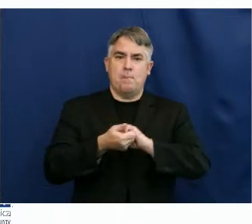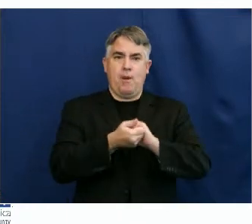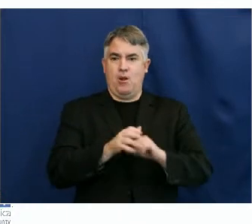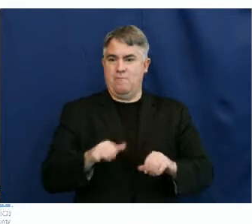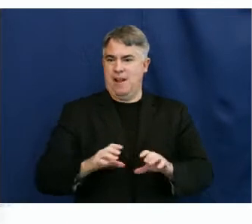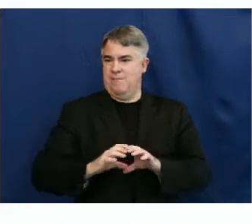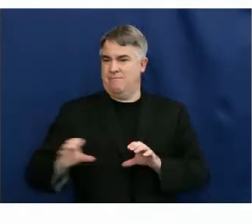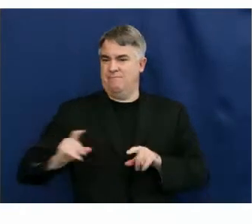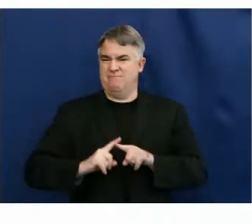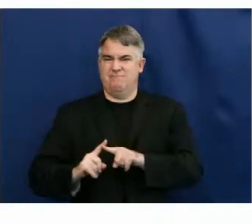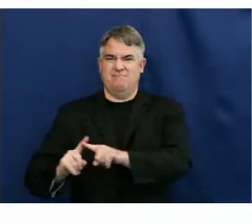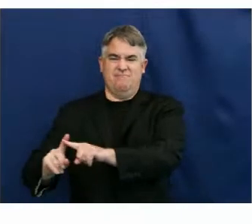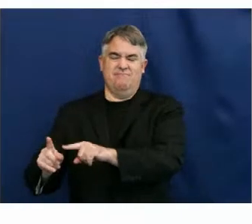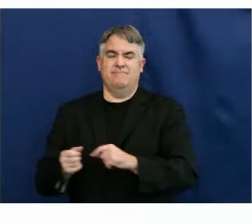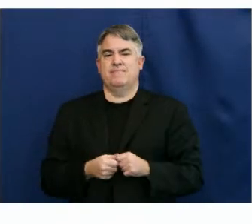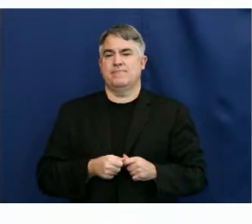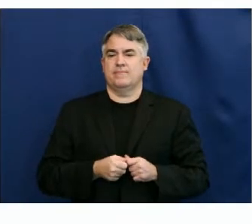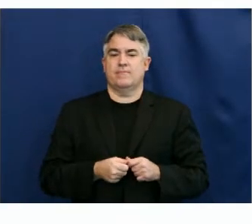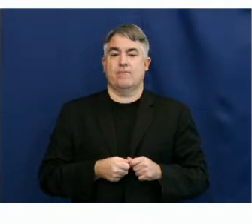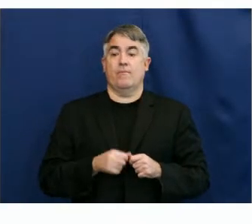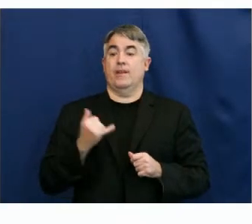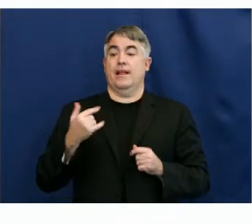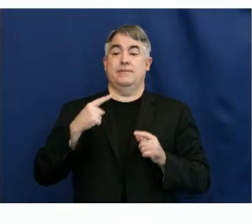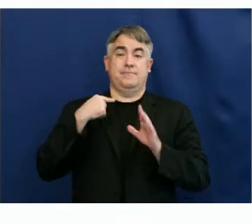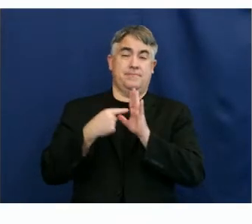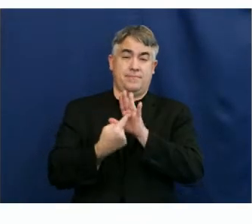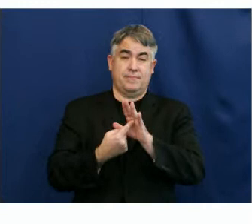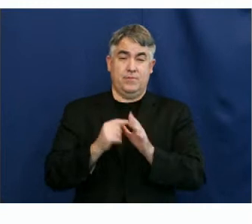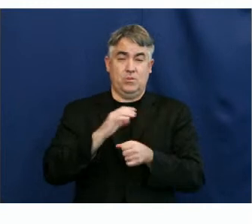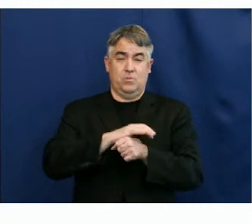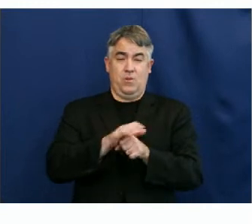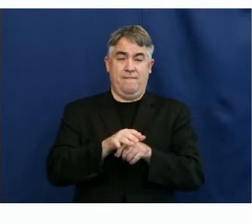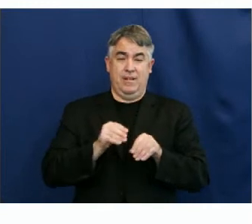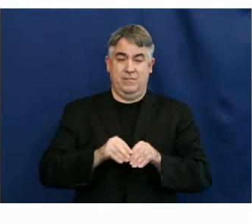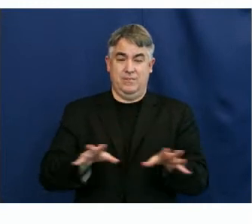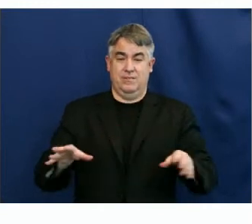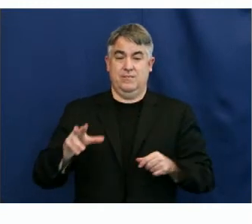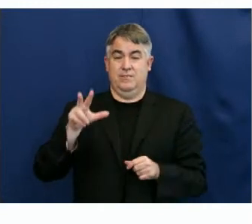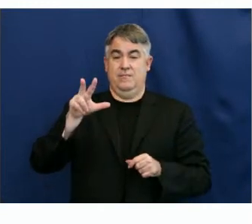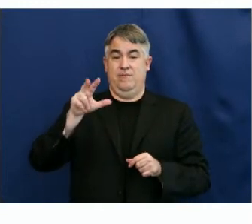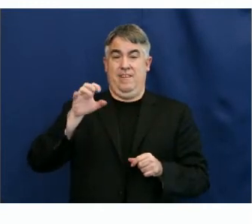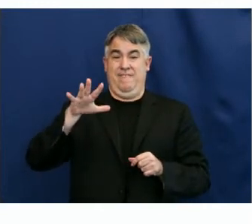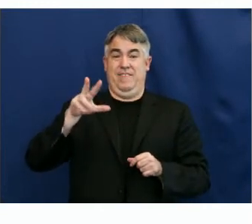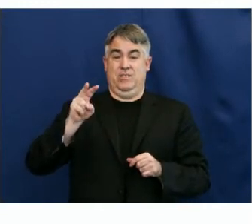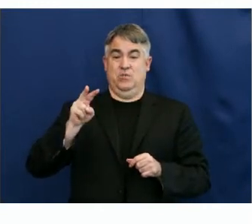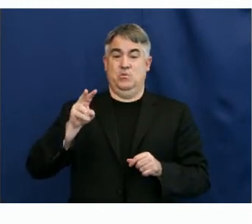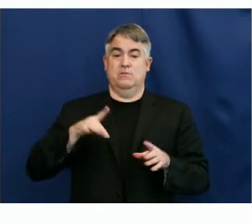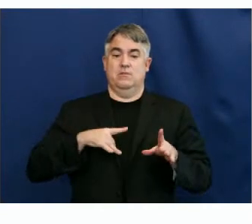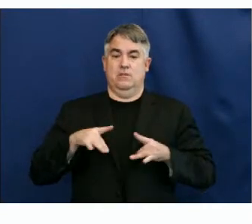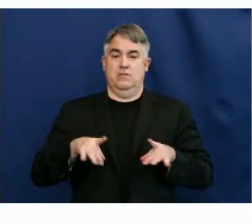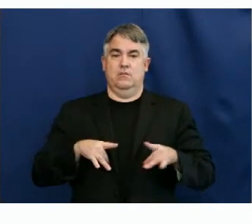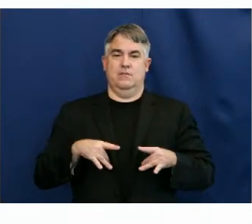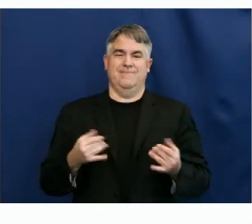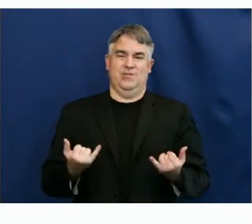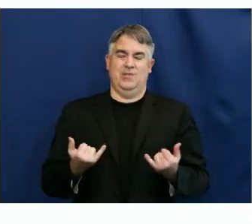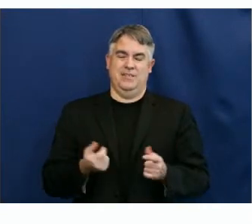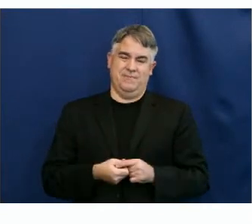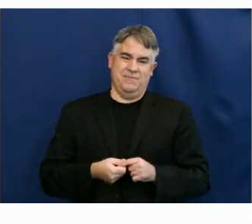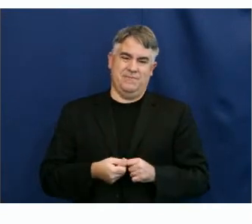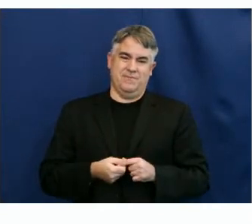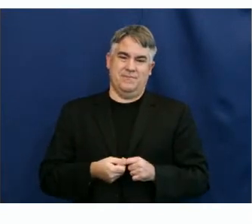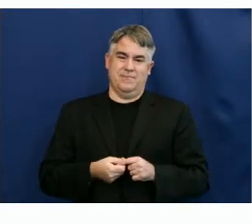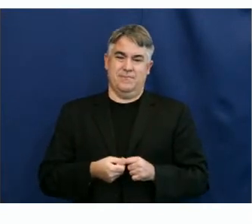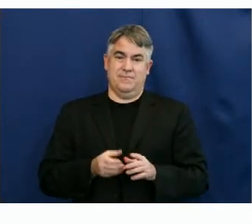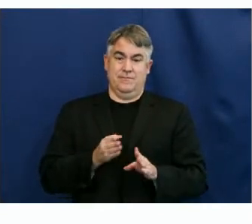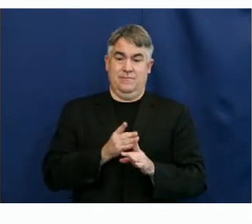remain low. You can see that here. Today we're reporting 352 cases. Again, you've got to go back to the early fall of